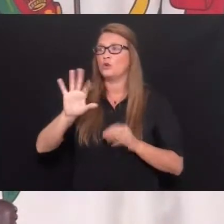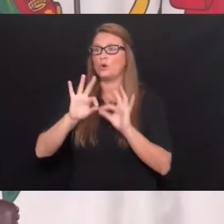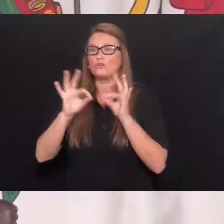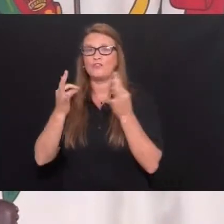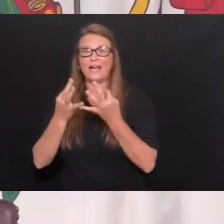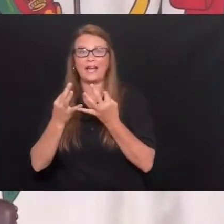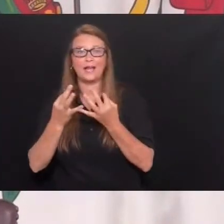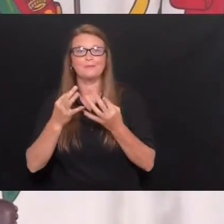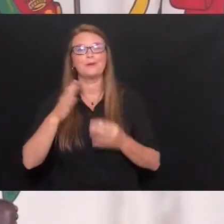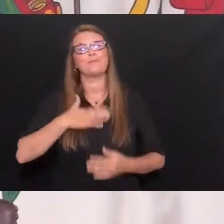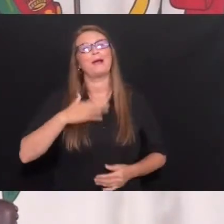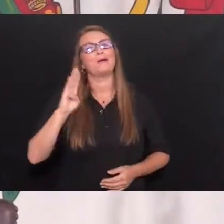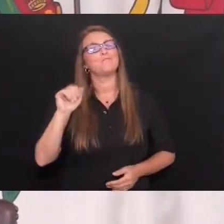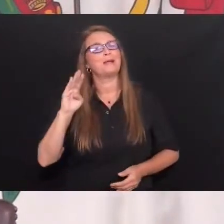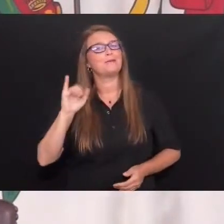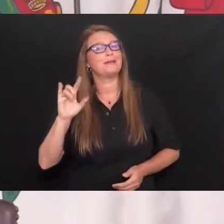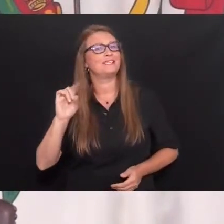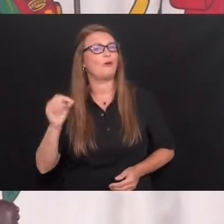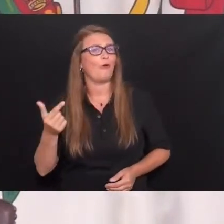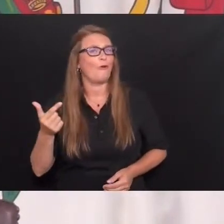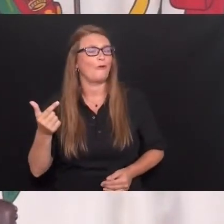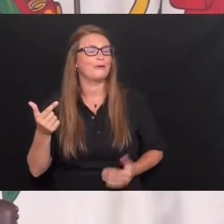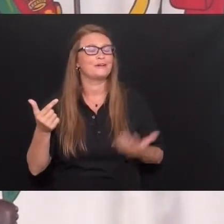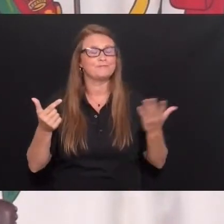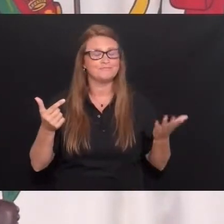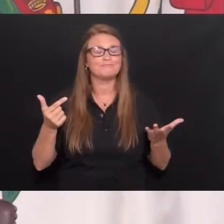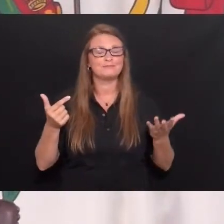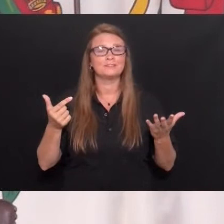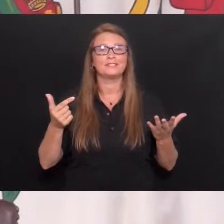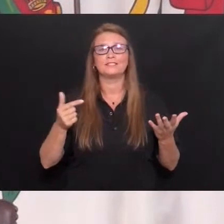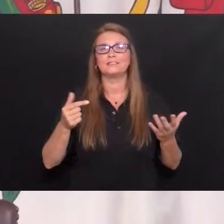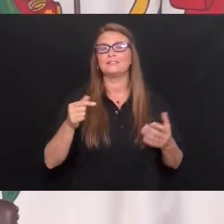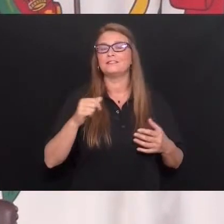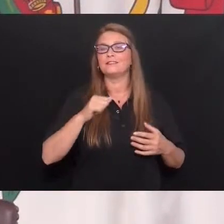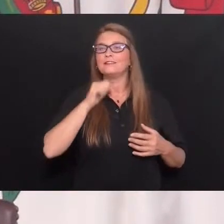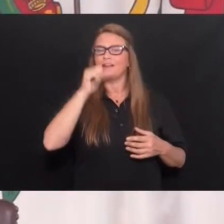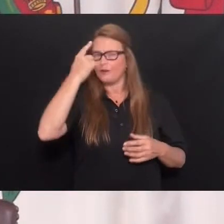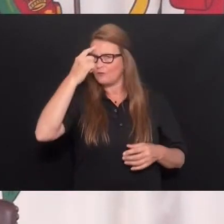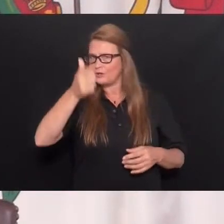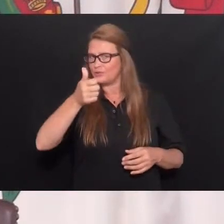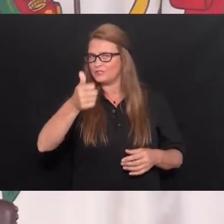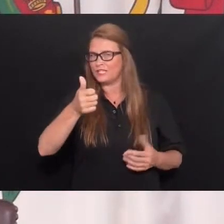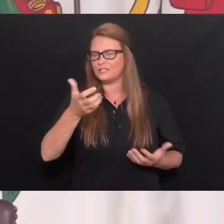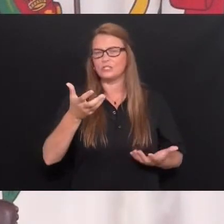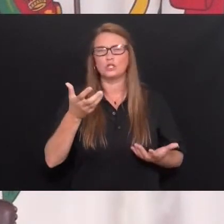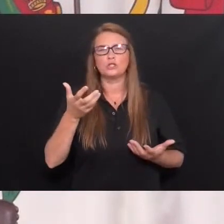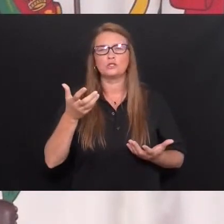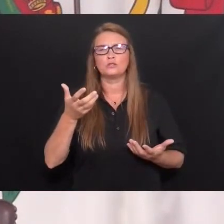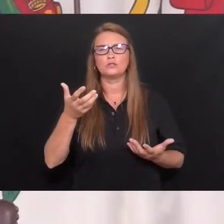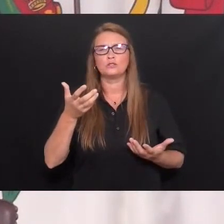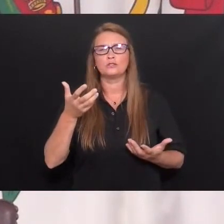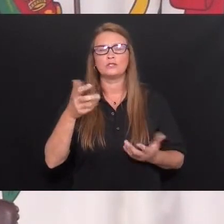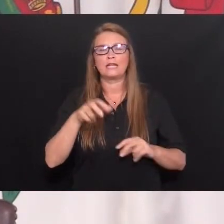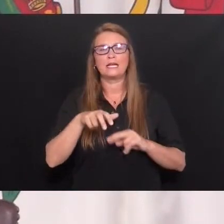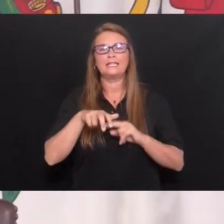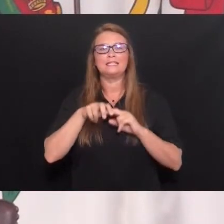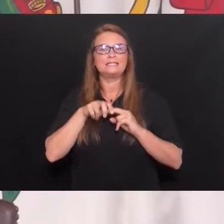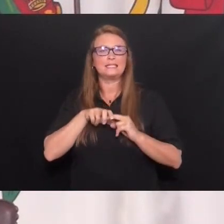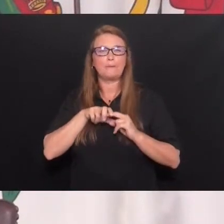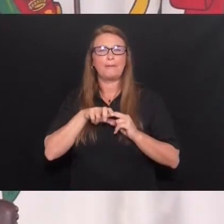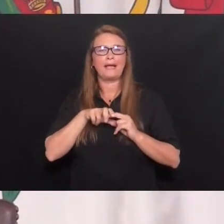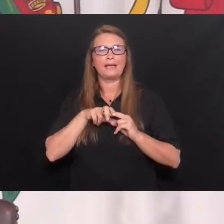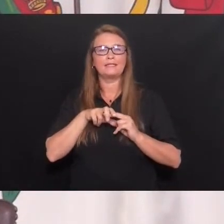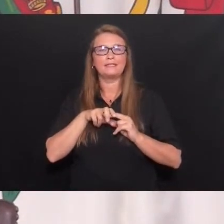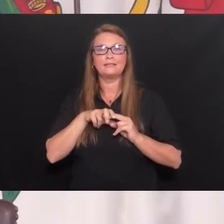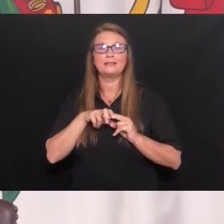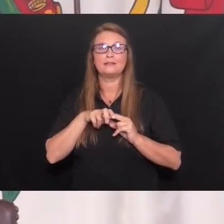or baby dog or whatever it may be, you don't do it for yourself, will you just step back and just think